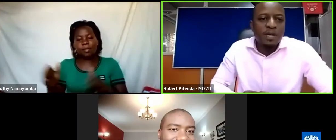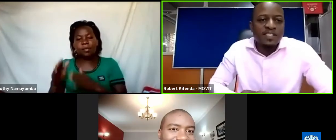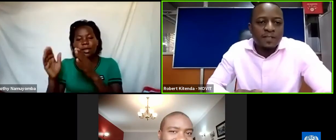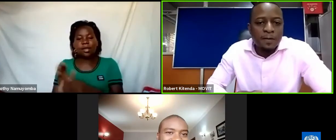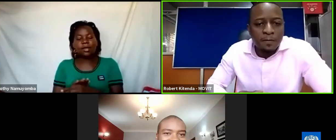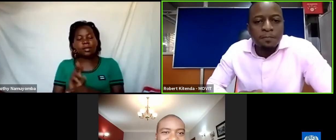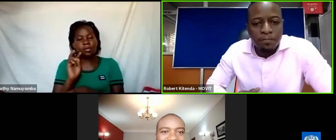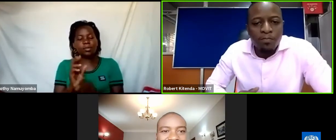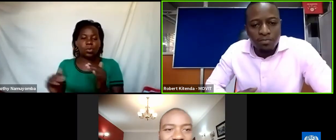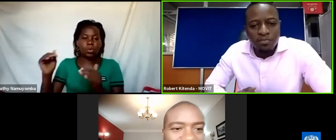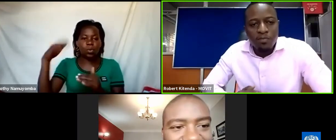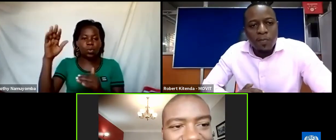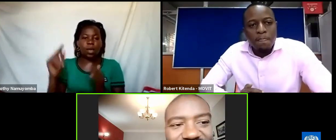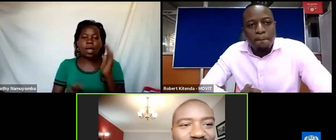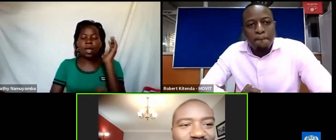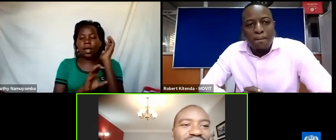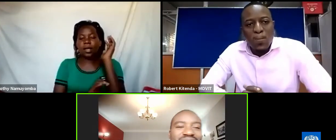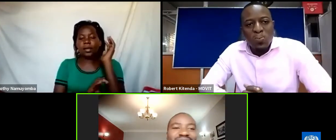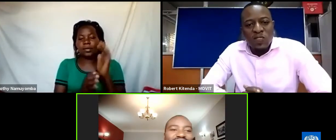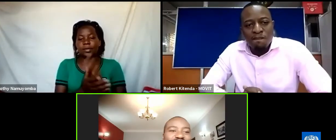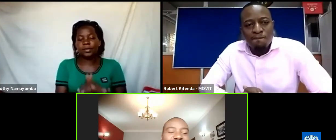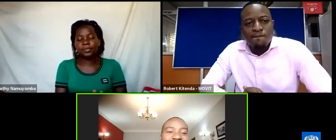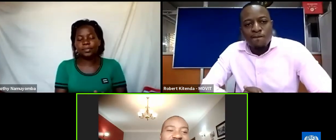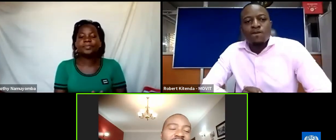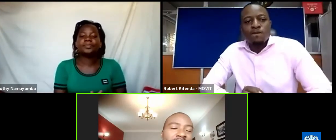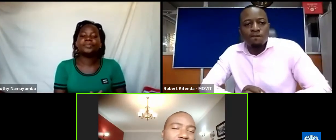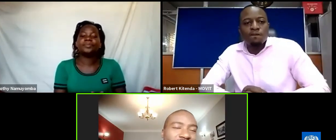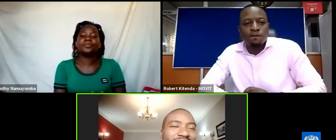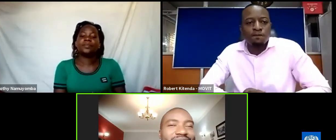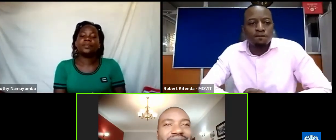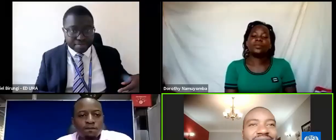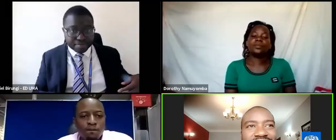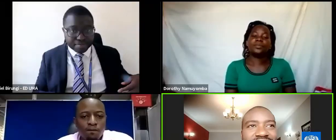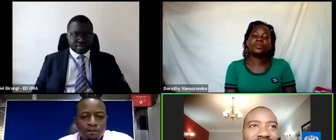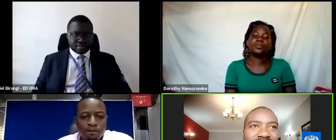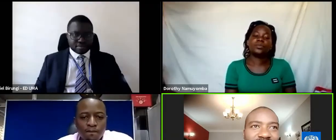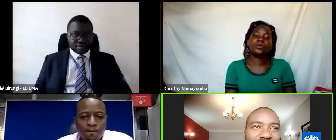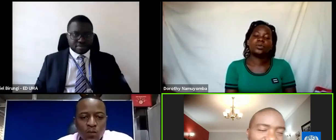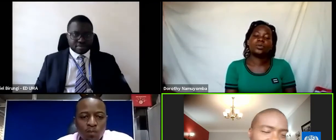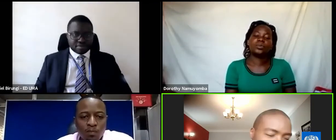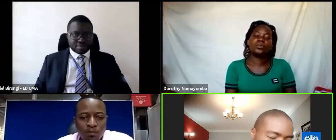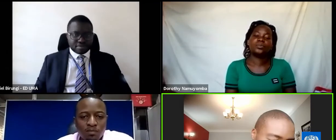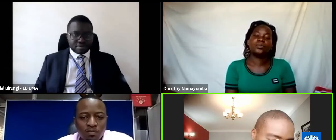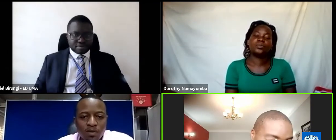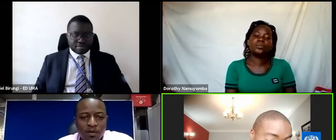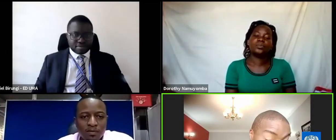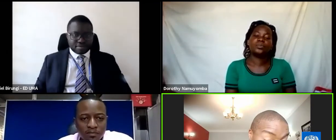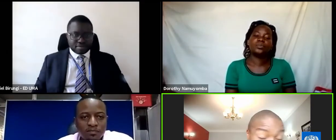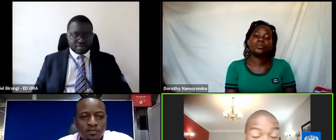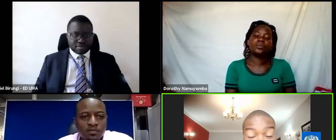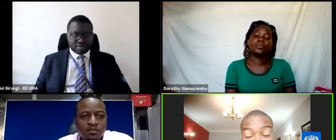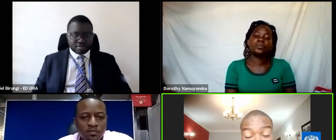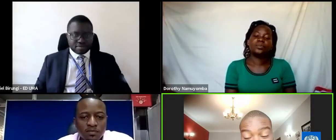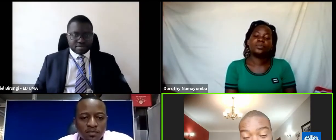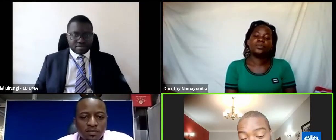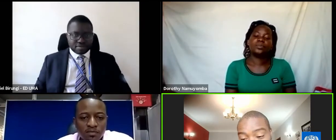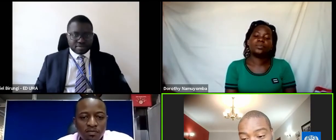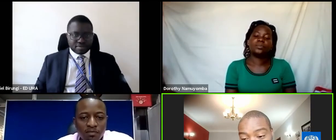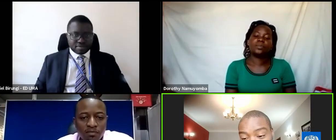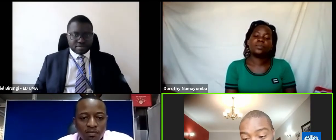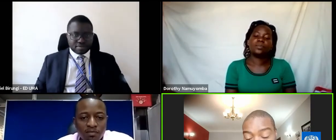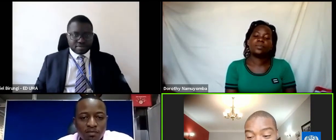those spaces. Wow, brilliant. Thanks, Robert. This is the ideathon, as you can imagine, and I'm just blown away by some of the